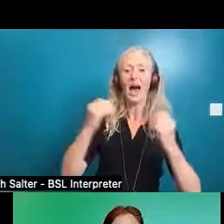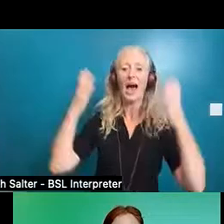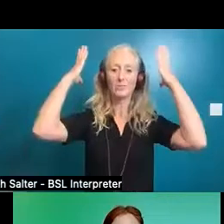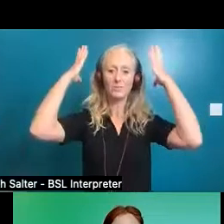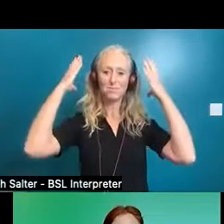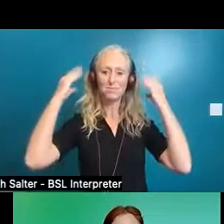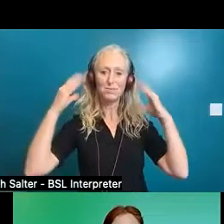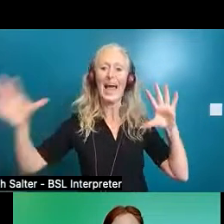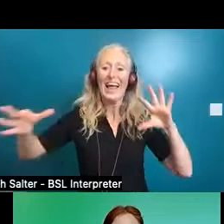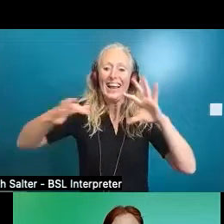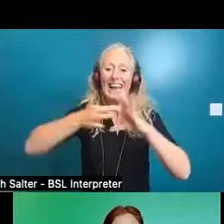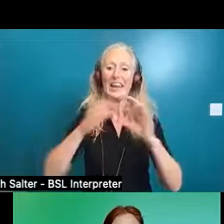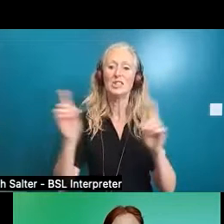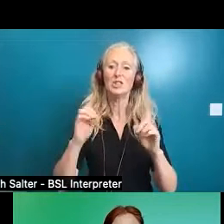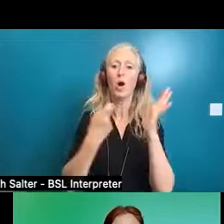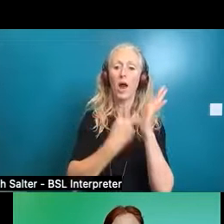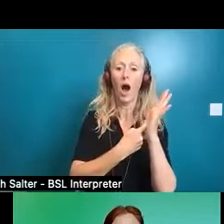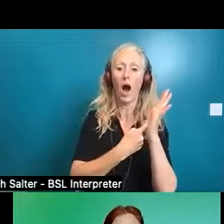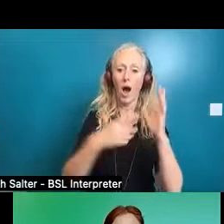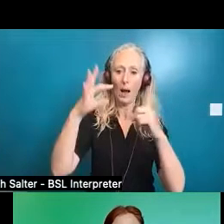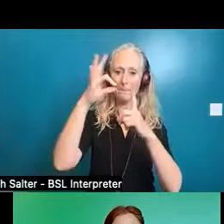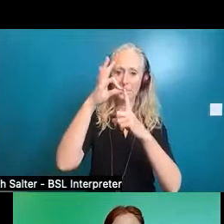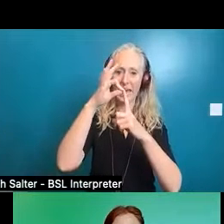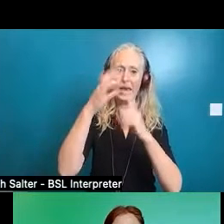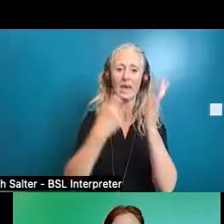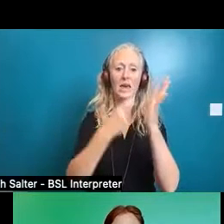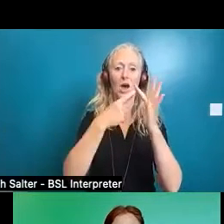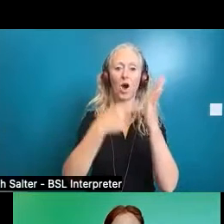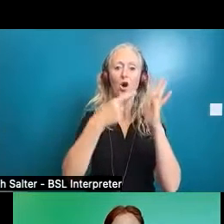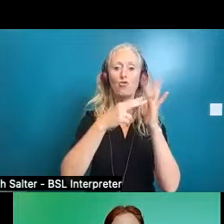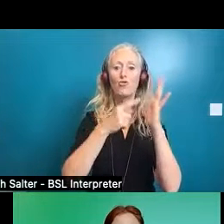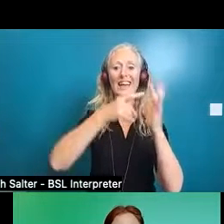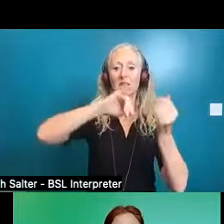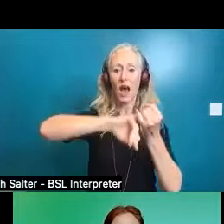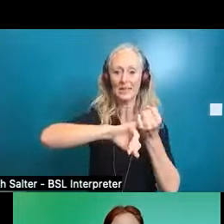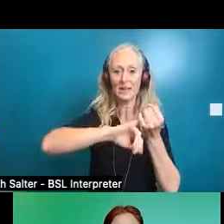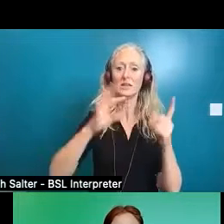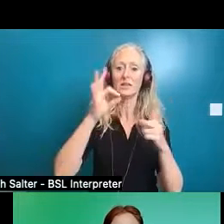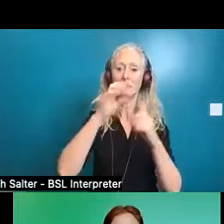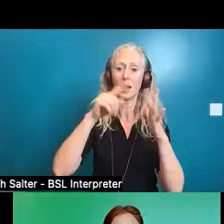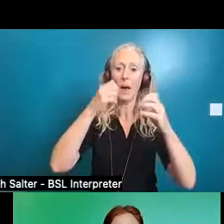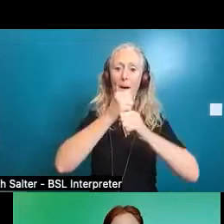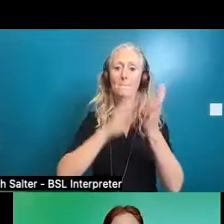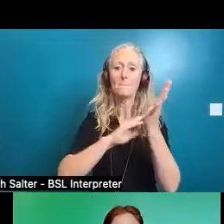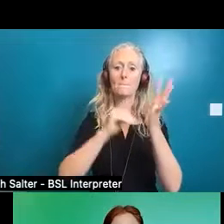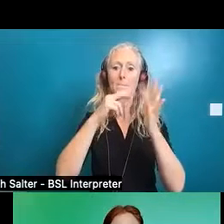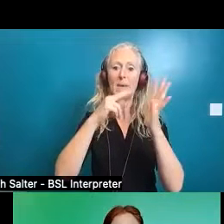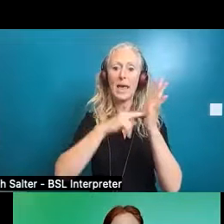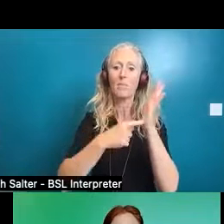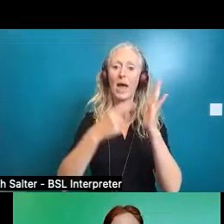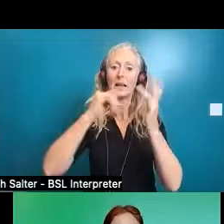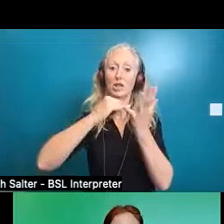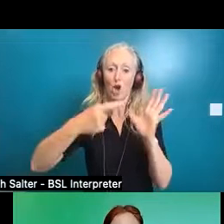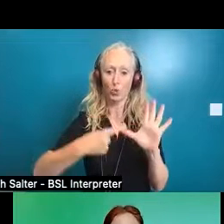retinitis pigmentosa. And you might ask, well, how does retinitis pigmentosa get that name? And that's kind of interesting too, because the first chap who spotted